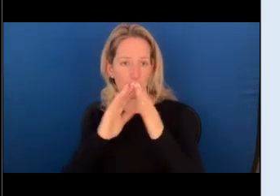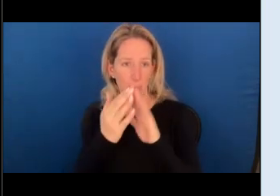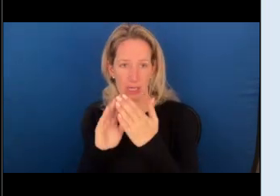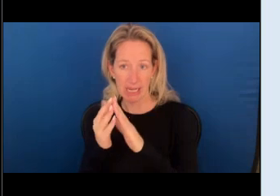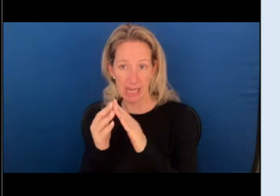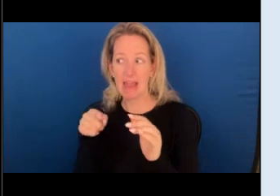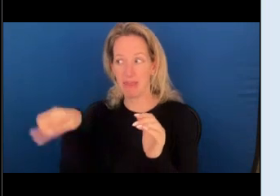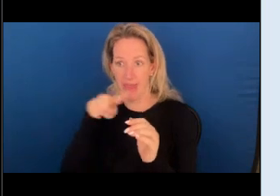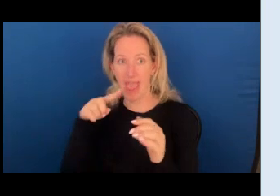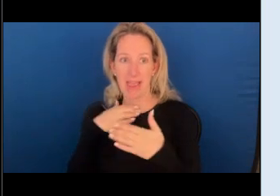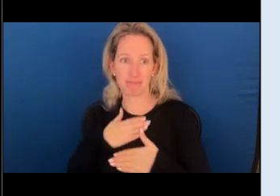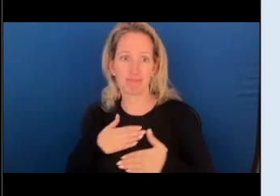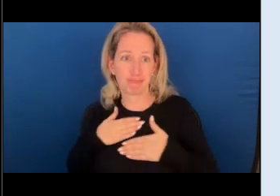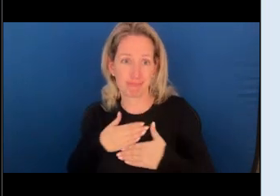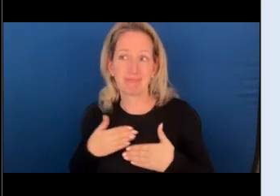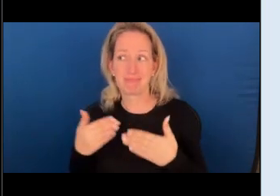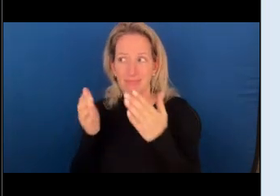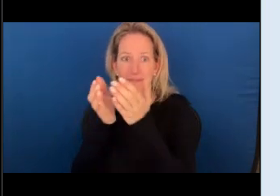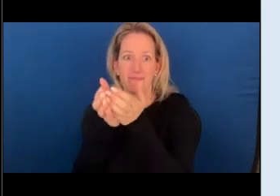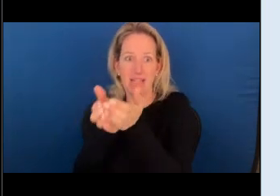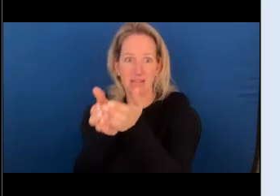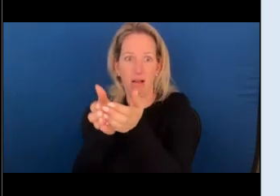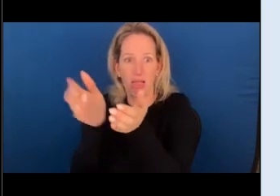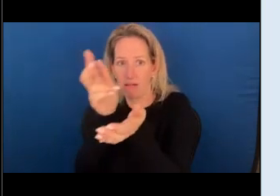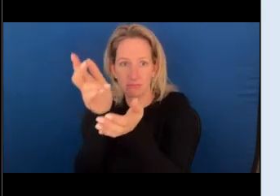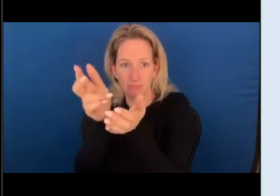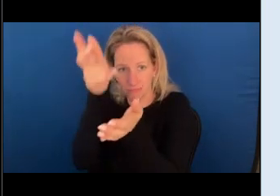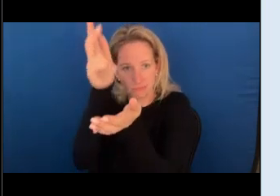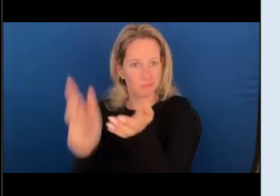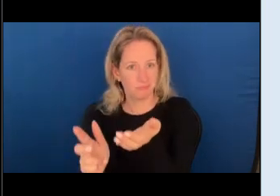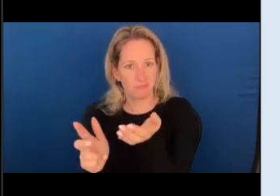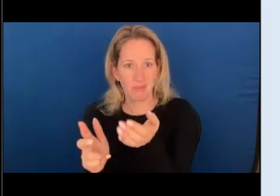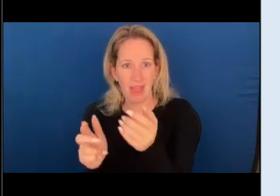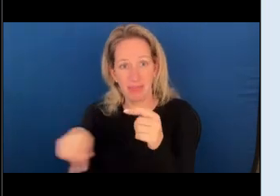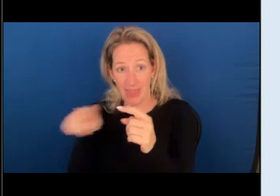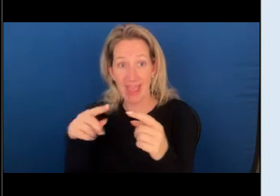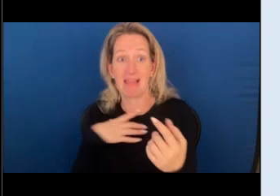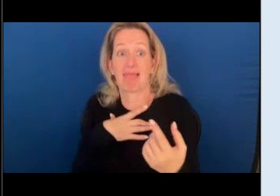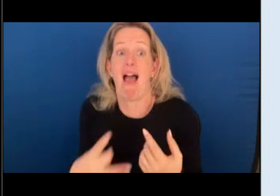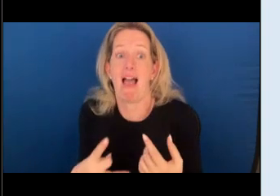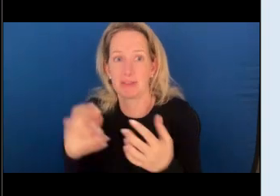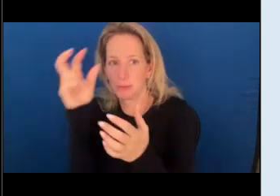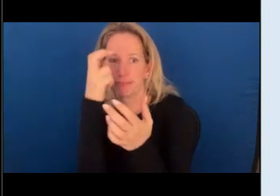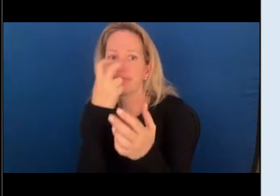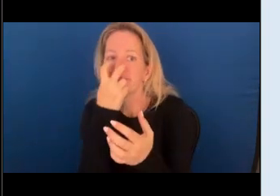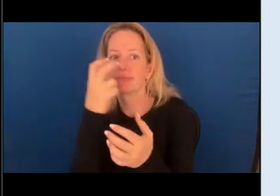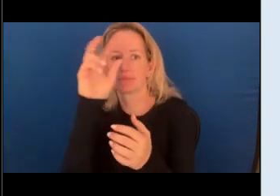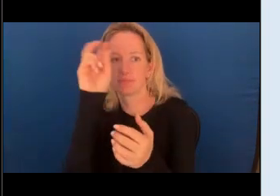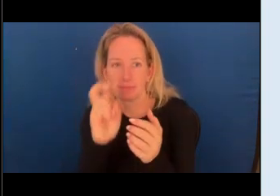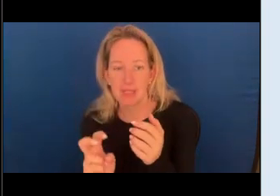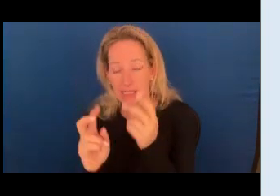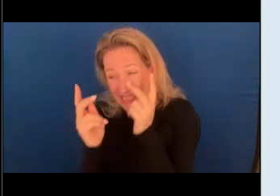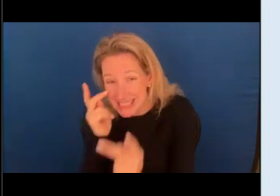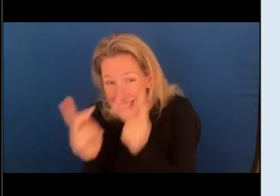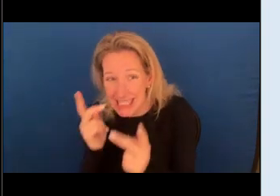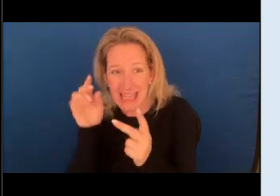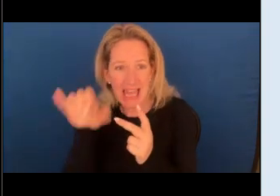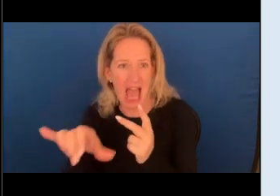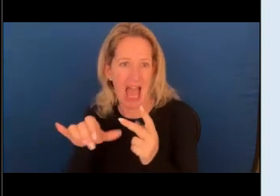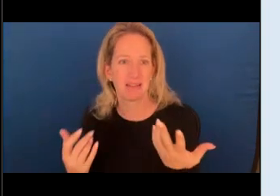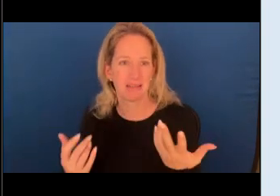of scuba diving community, that you're taking away something that they would like to go see. I haven't heard that from